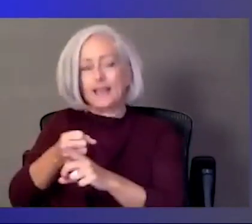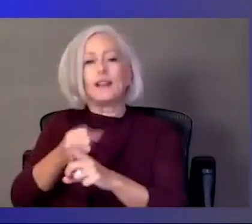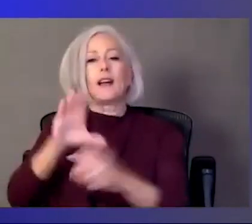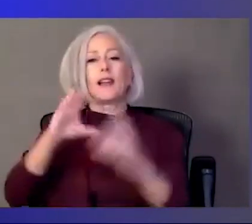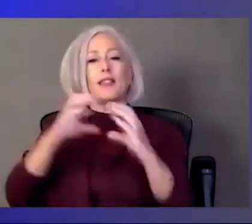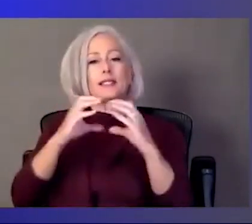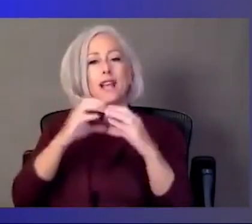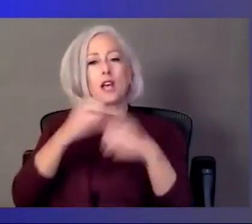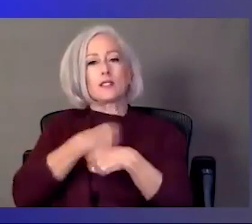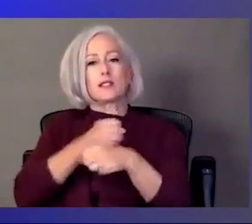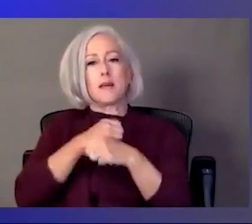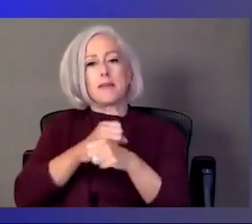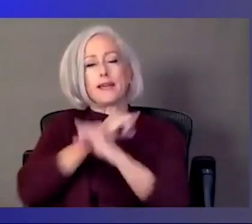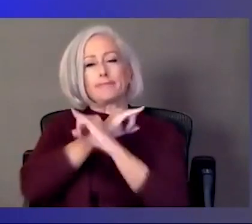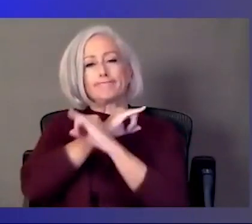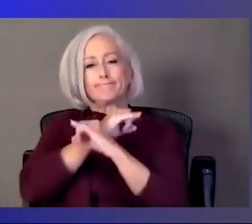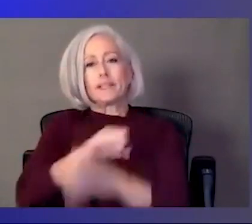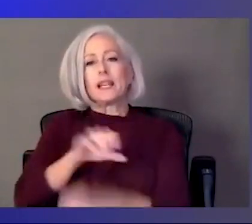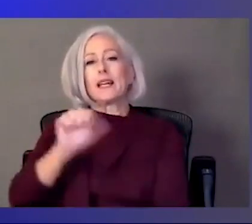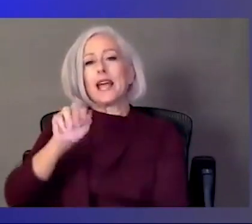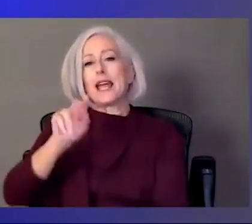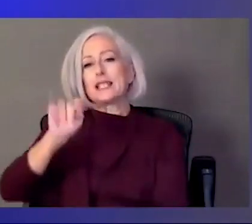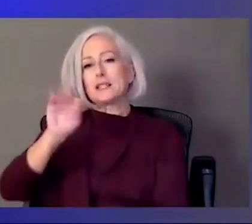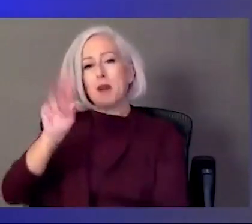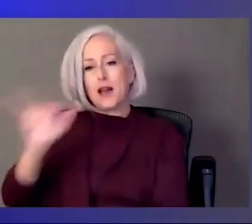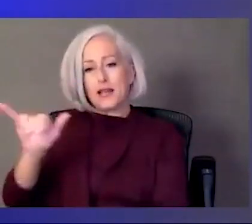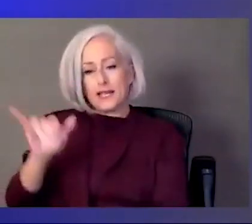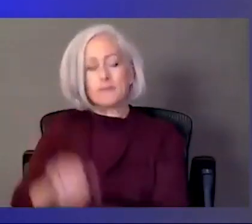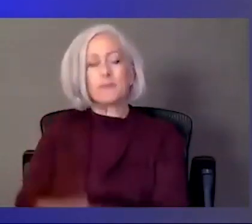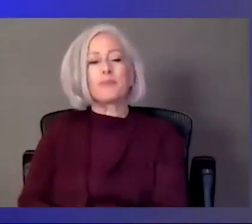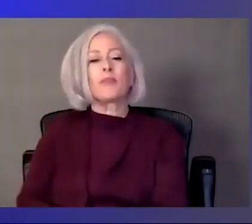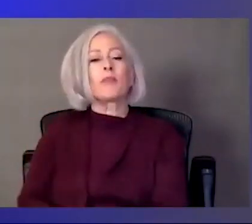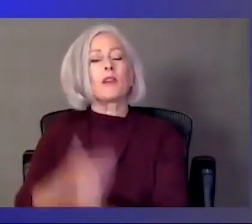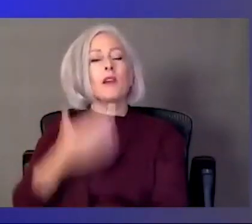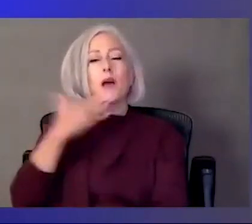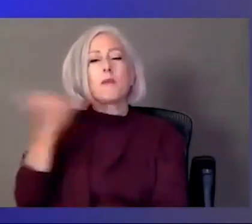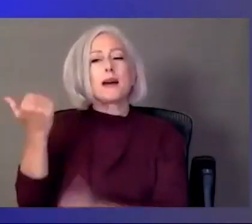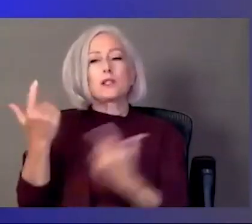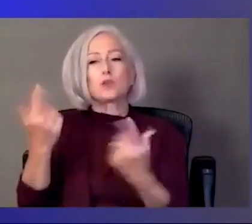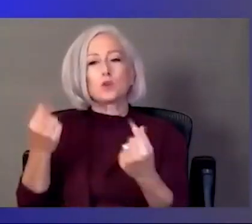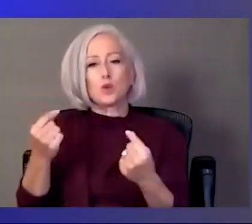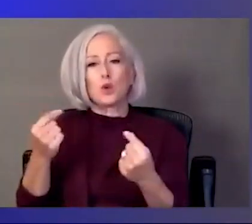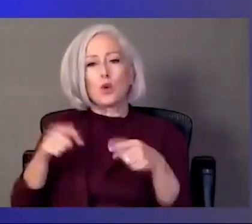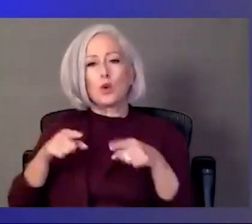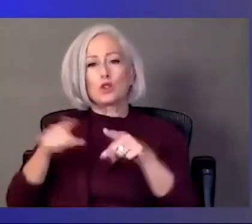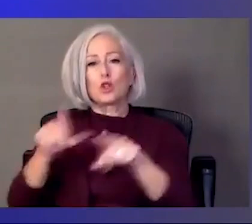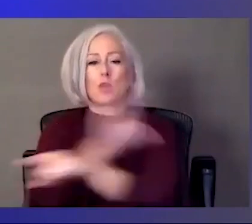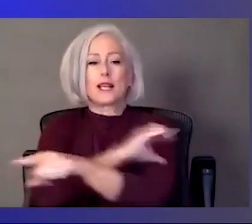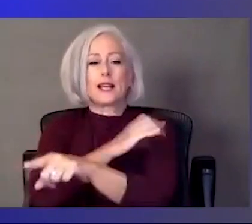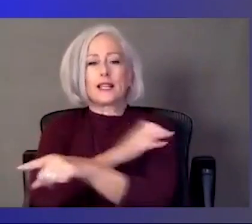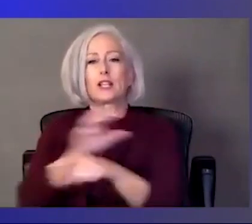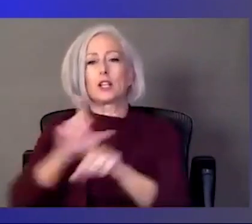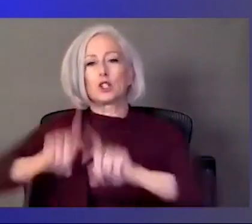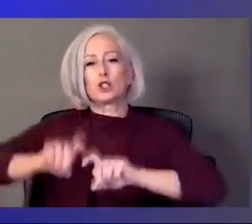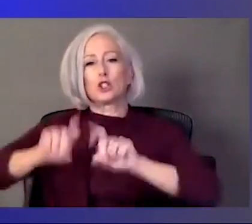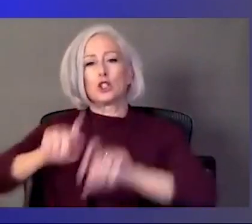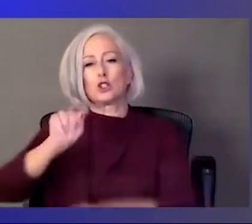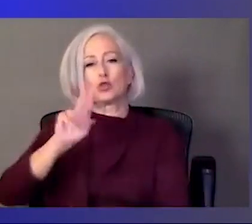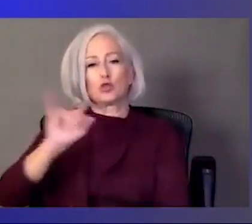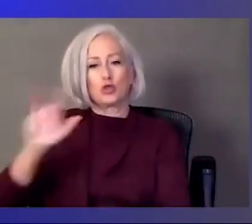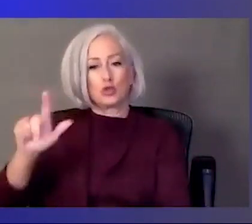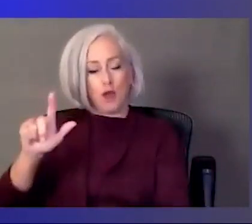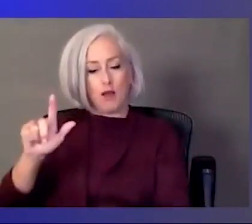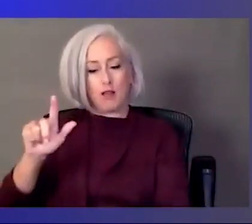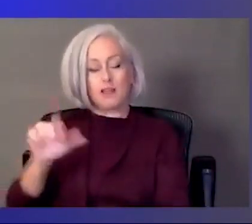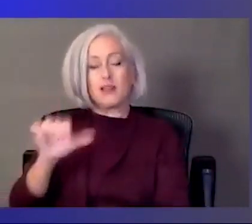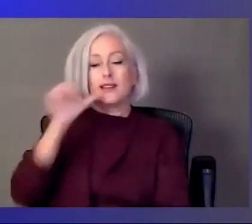is best to pursue in the context of a clinical trial. And in that regard, we spoke yesterday as a team at our cancer